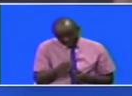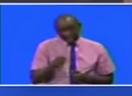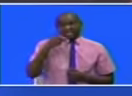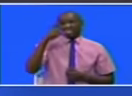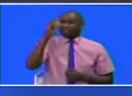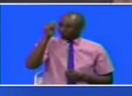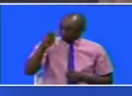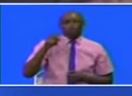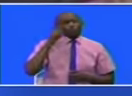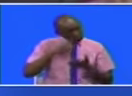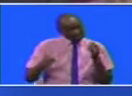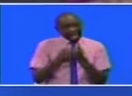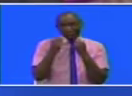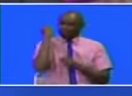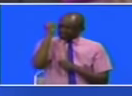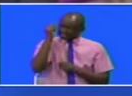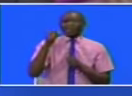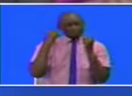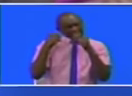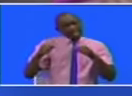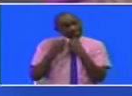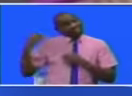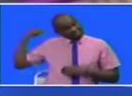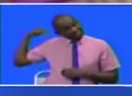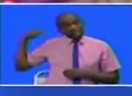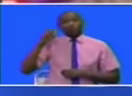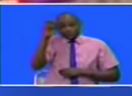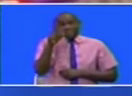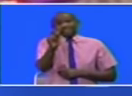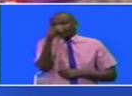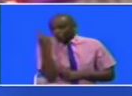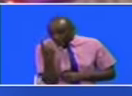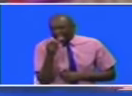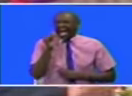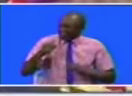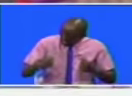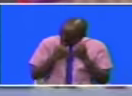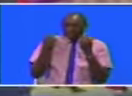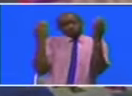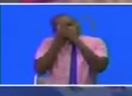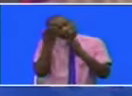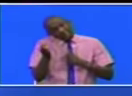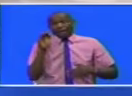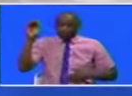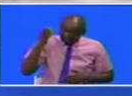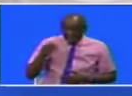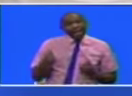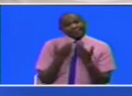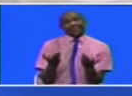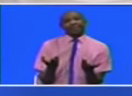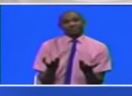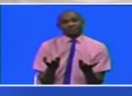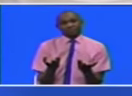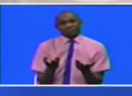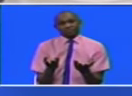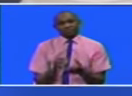Kuna mambo mingi inafanyanga kwa siasa huku nyuma. Msione tu ile yenye iko television. Kuna ingine inafanywa usiku, asubuhi. Kutko